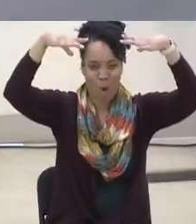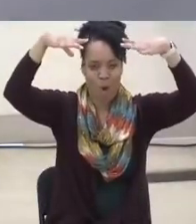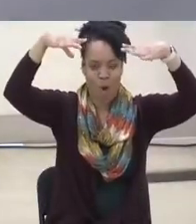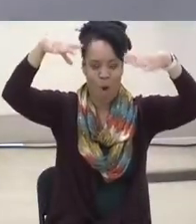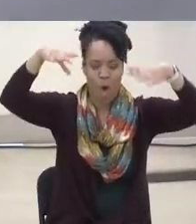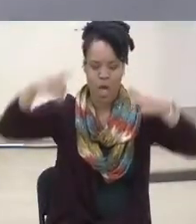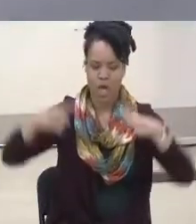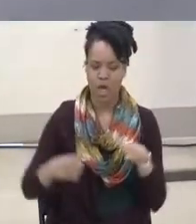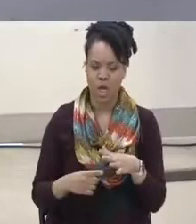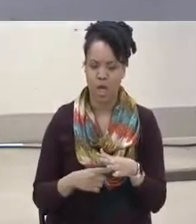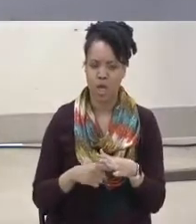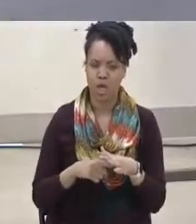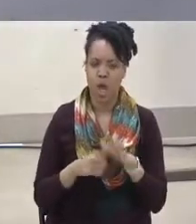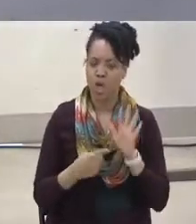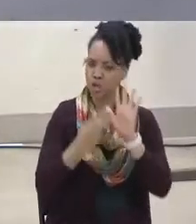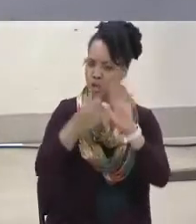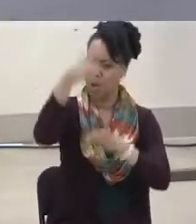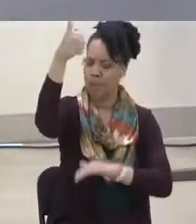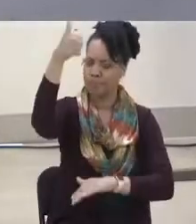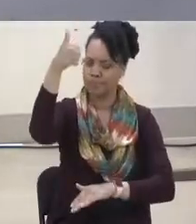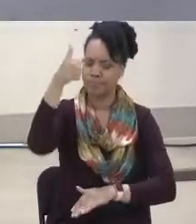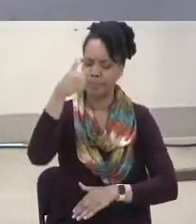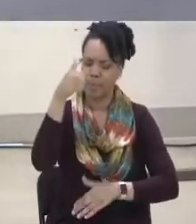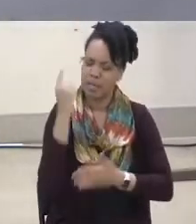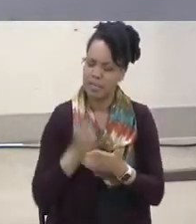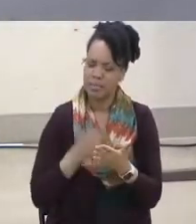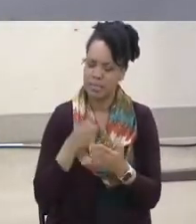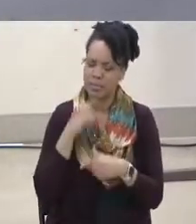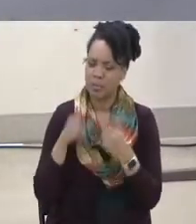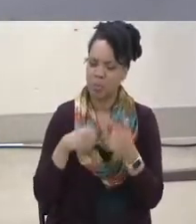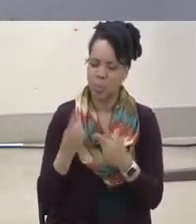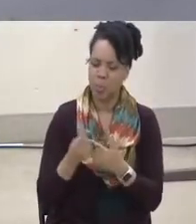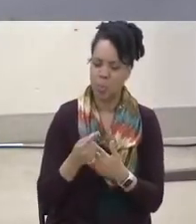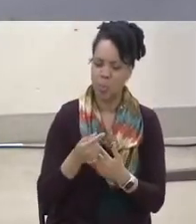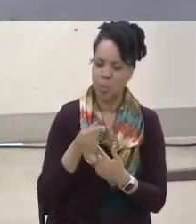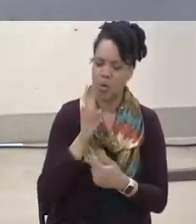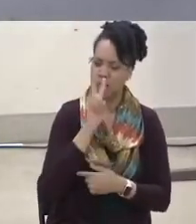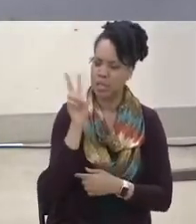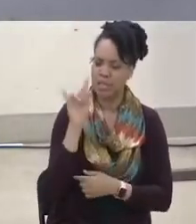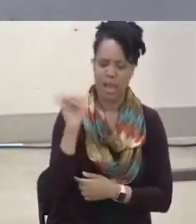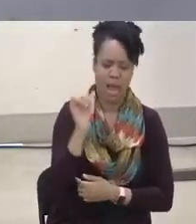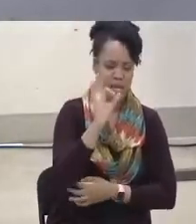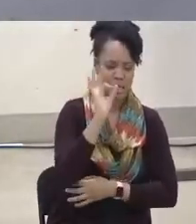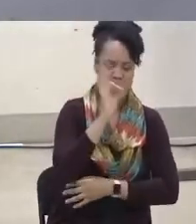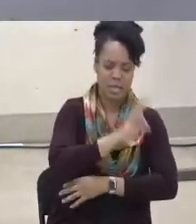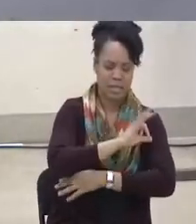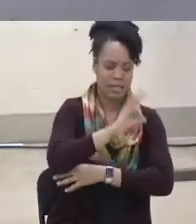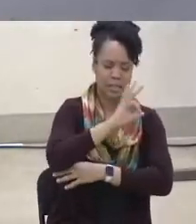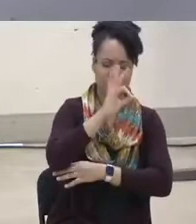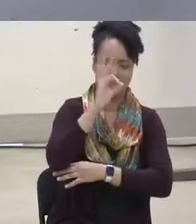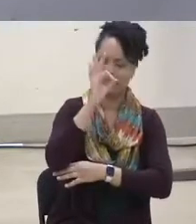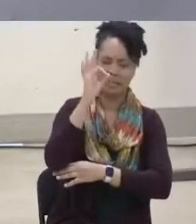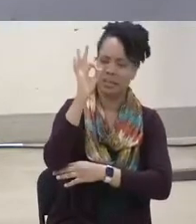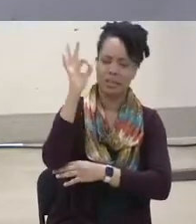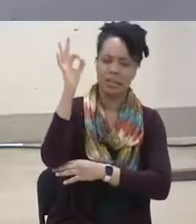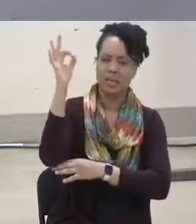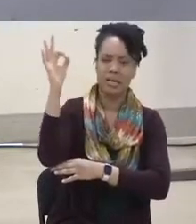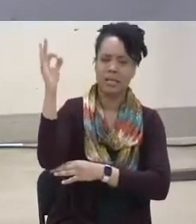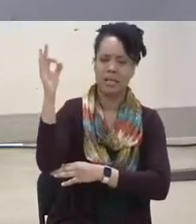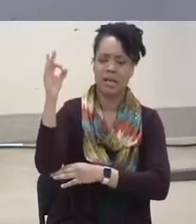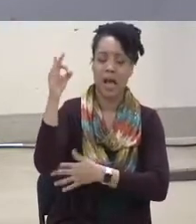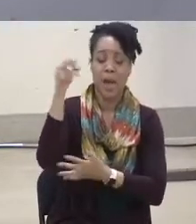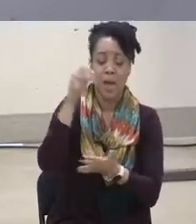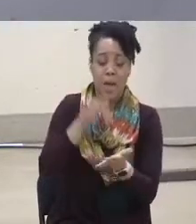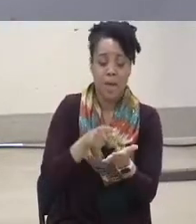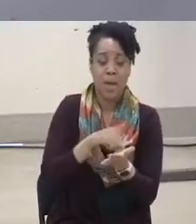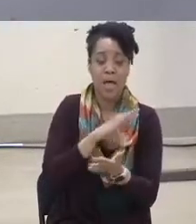presente. Sometimes when it looks like the sun will never rise again. A veces cuando parece que el sol nunca se levantará otra Paul vez. and